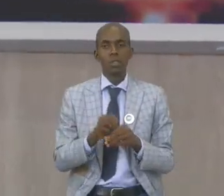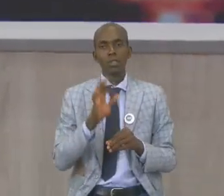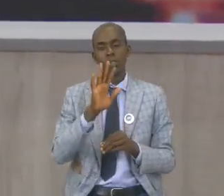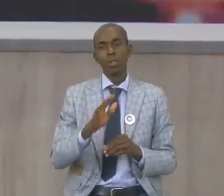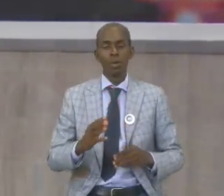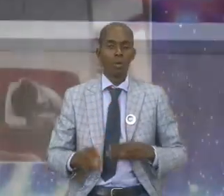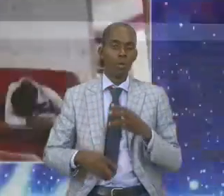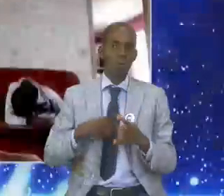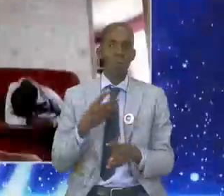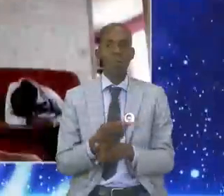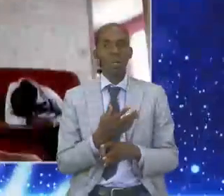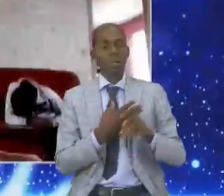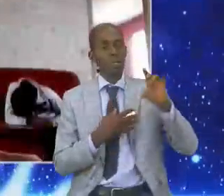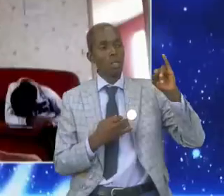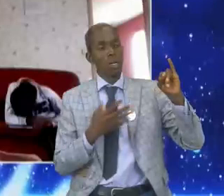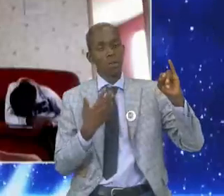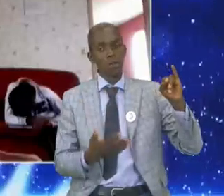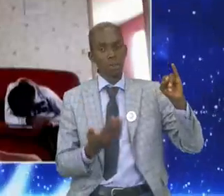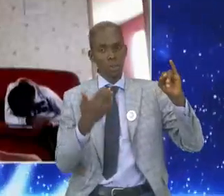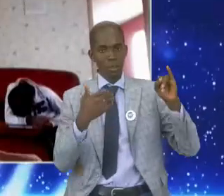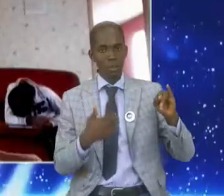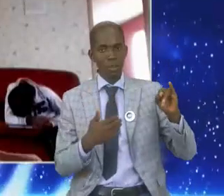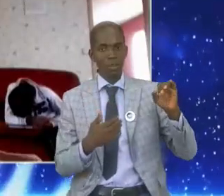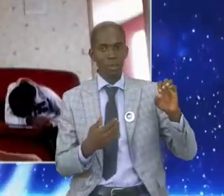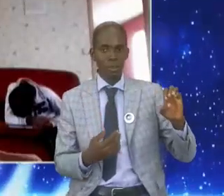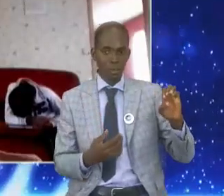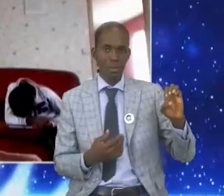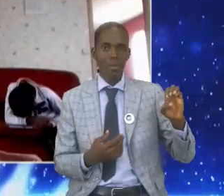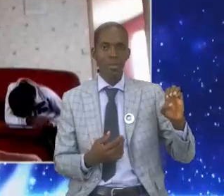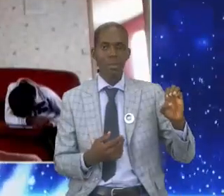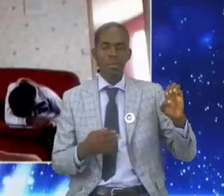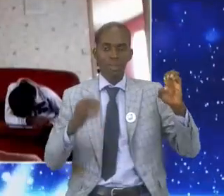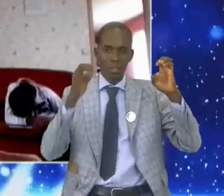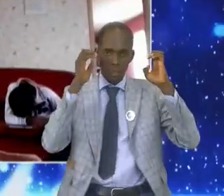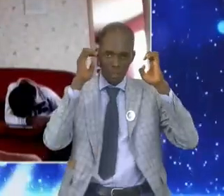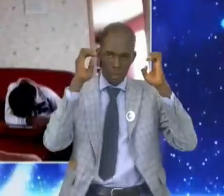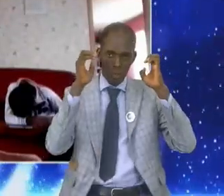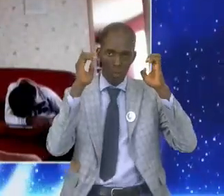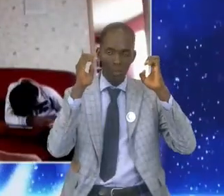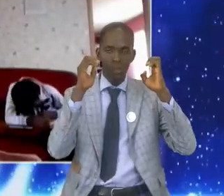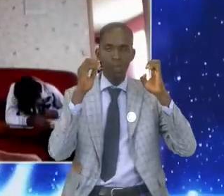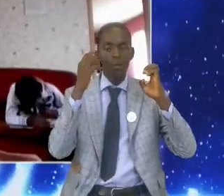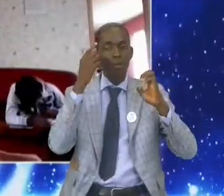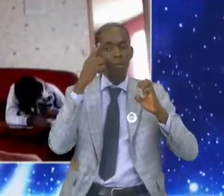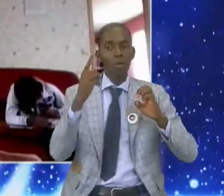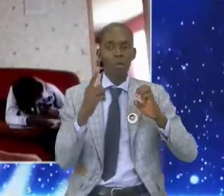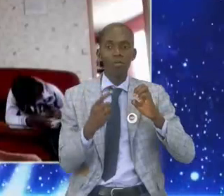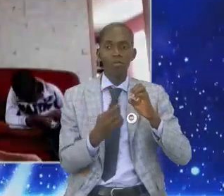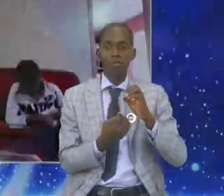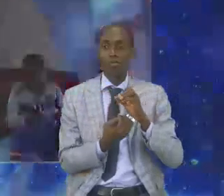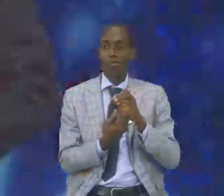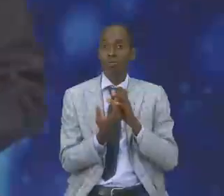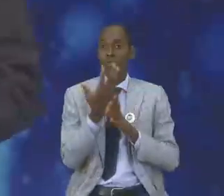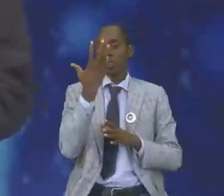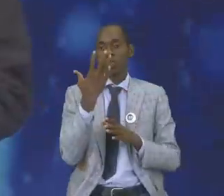then Eve in Daniel is education for elevation.